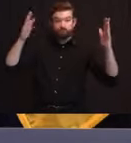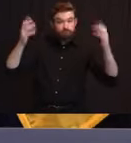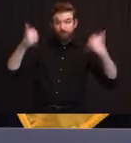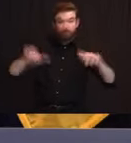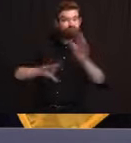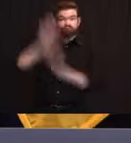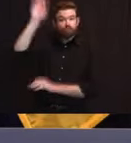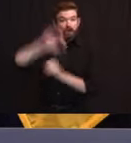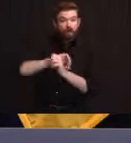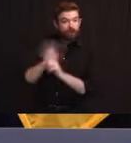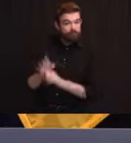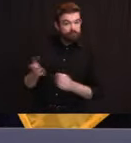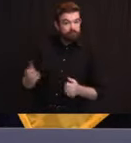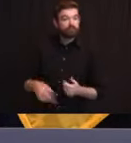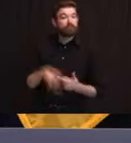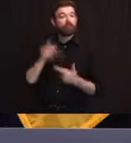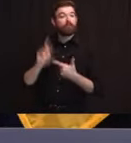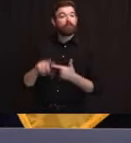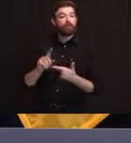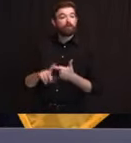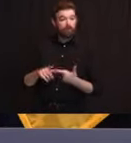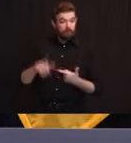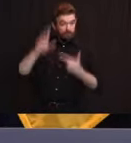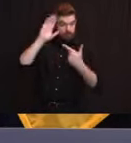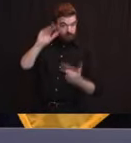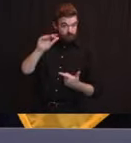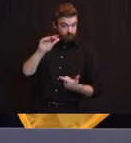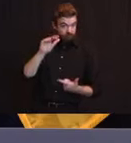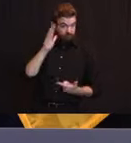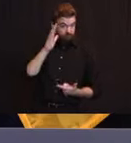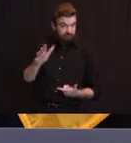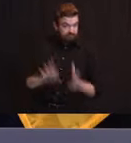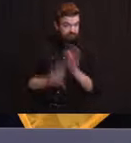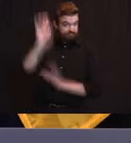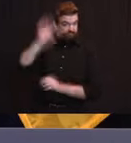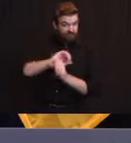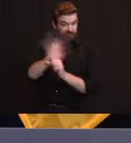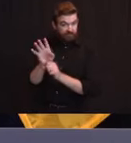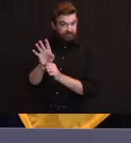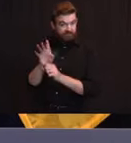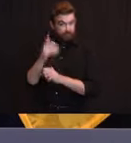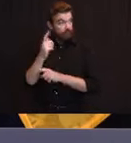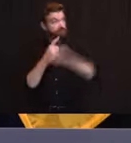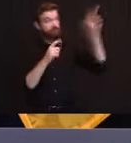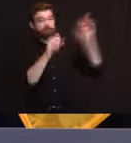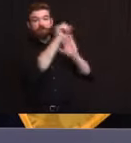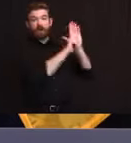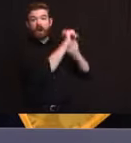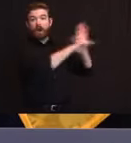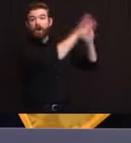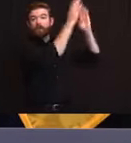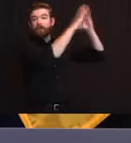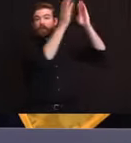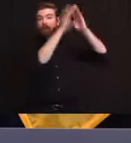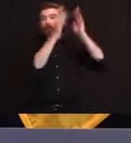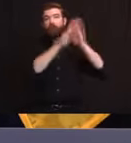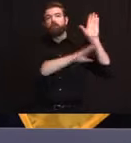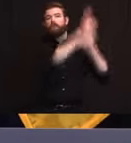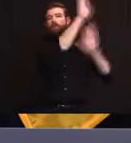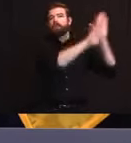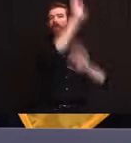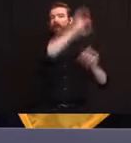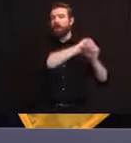we expecting to see any spikes that other states have seen recently as they reopen? What do you make of that in general? What else do we